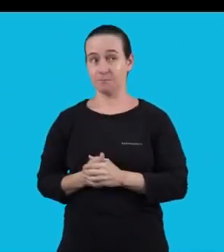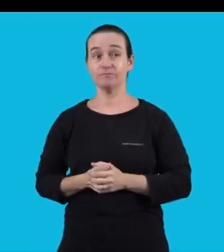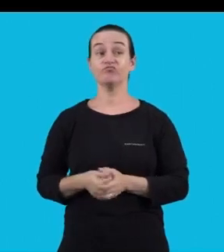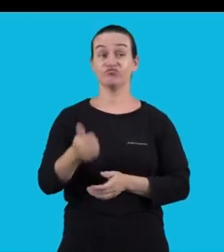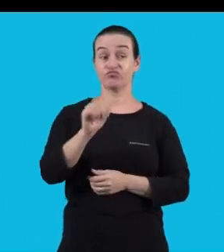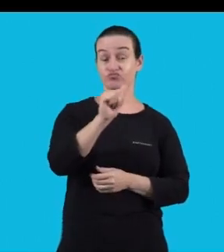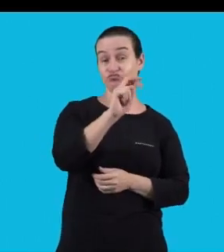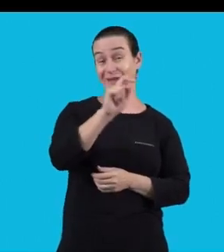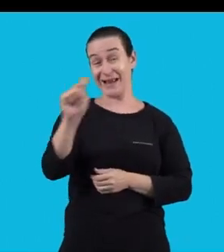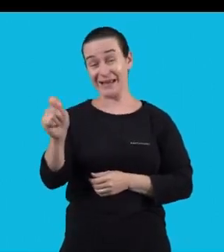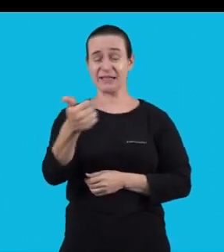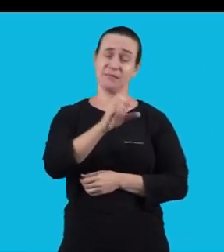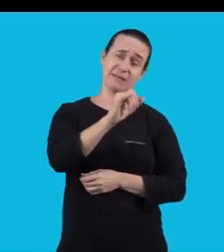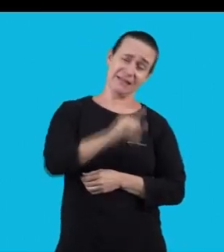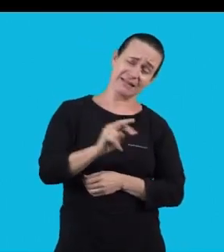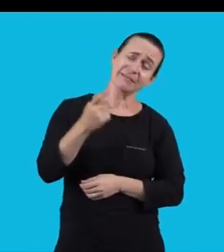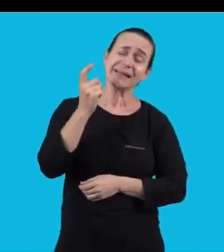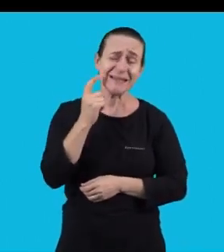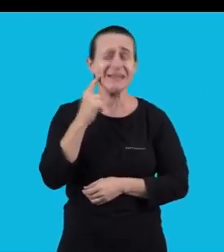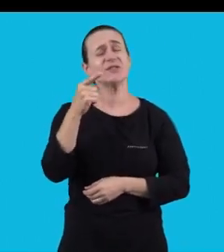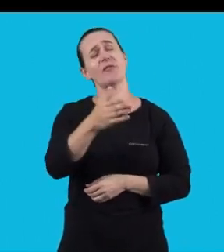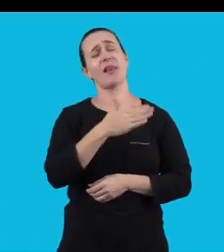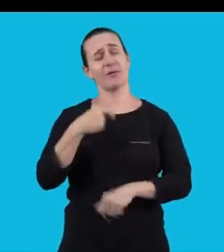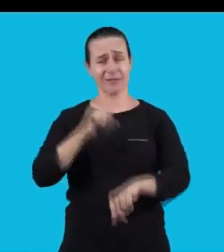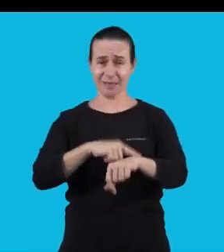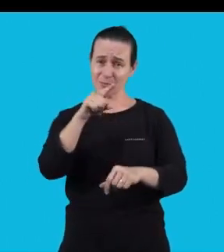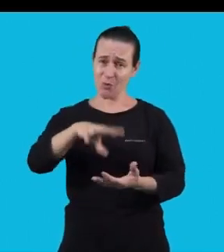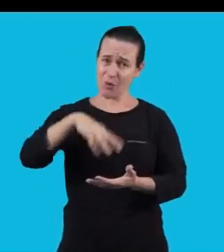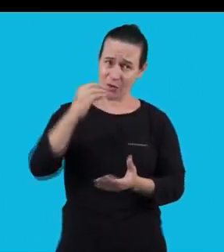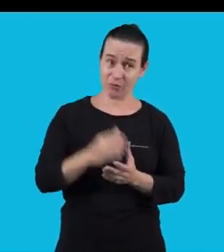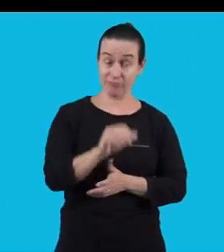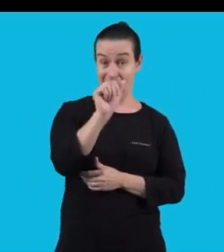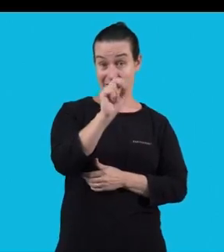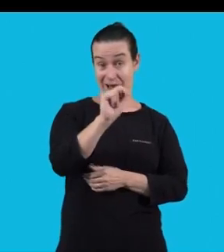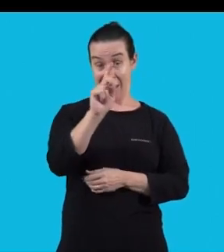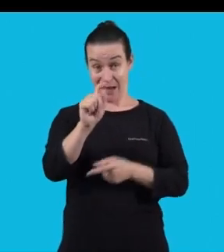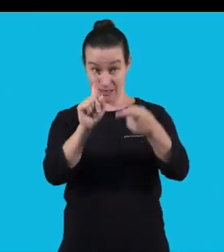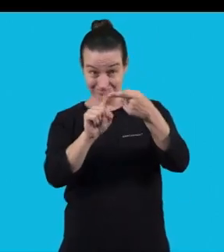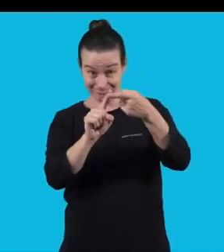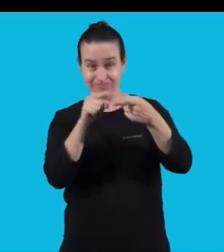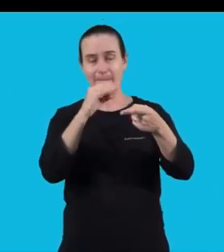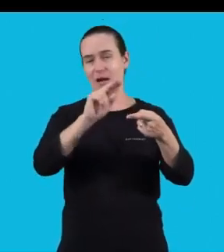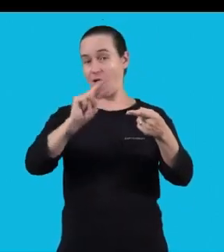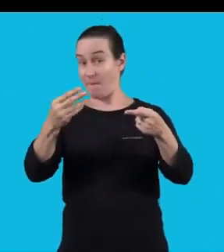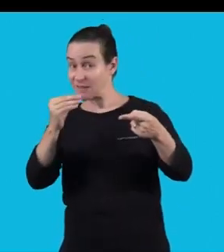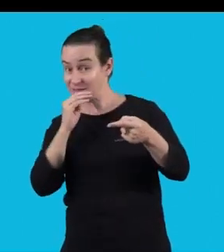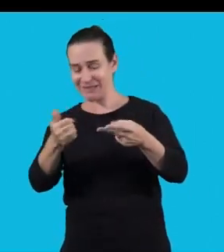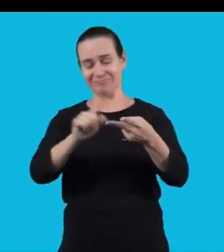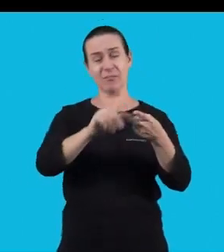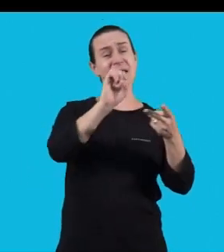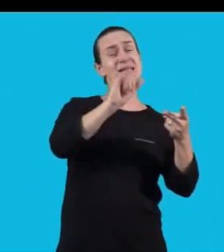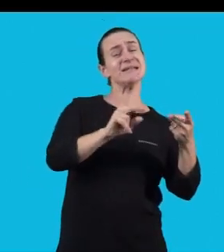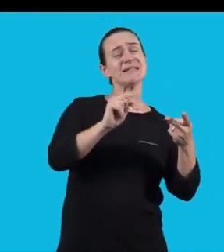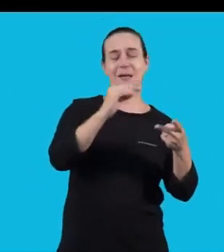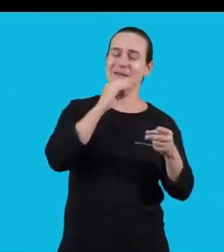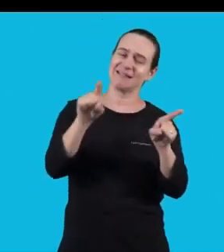Antonyms and synonyms are very easy, and you've been doing them for ages. Antonyms, of course, opposite meanings, and synonyms,